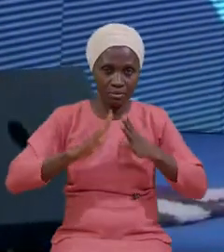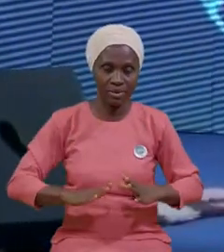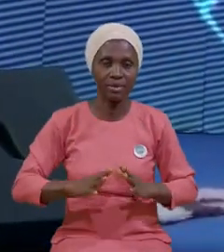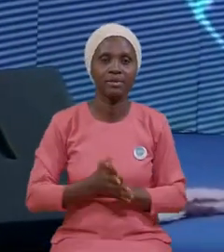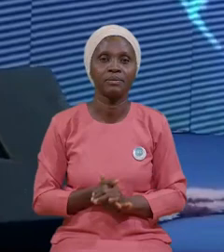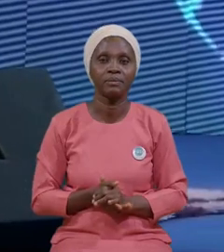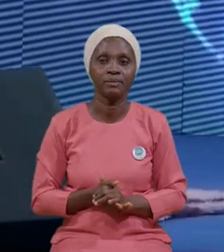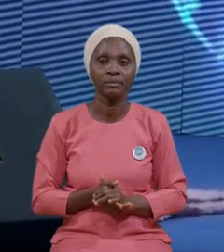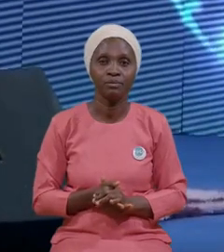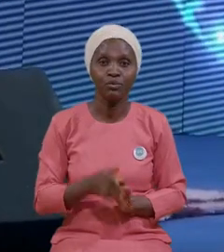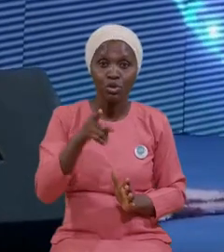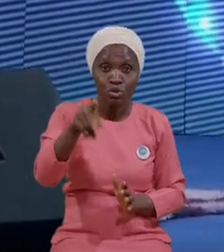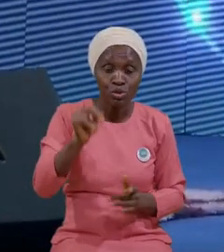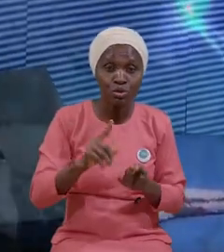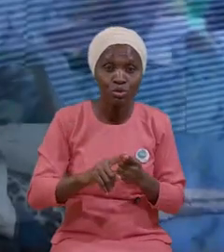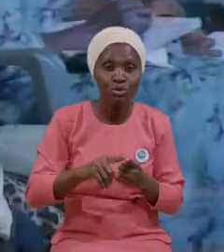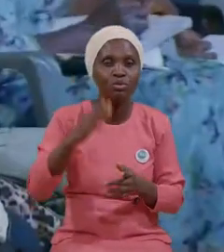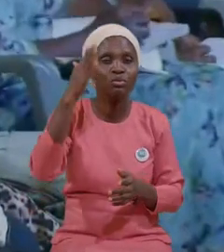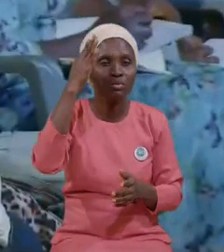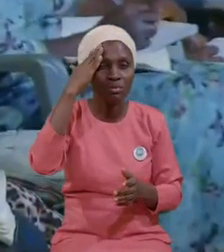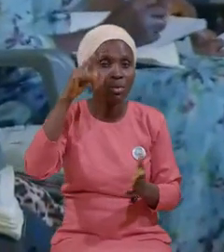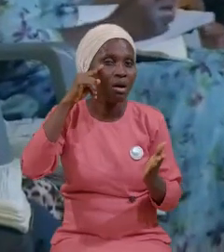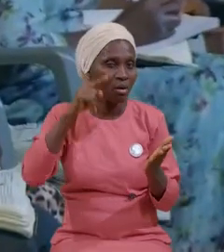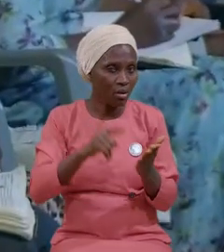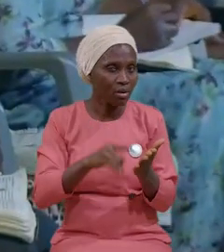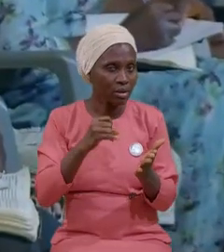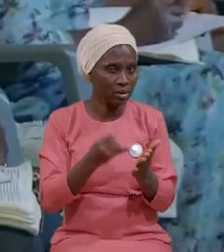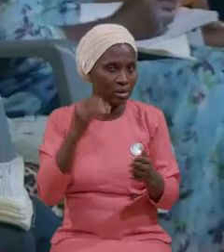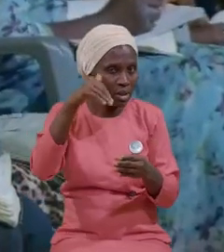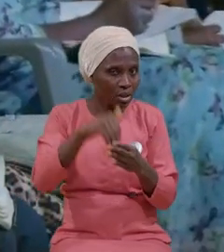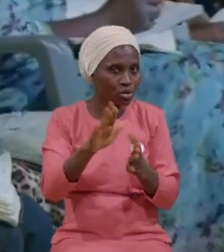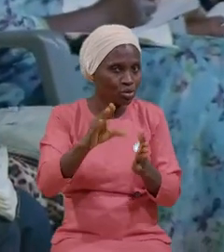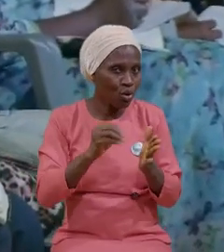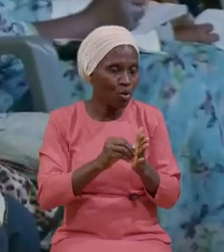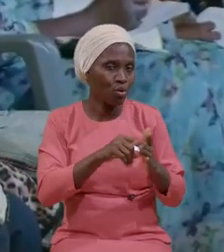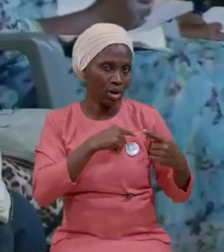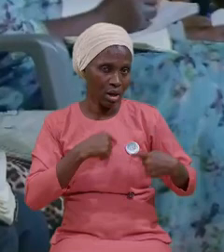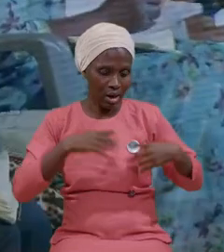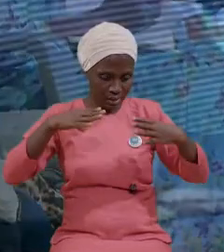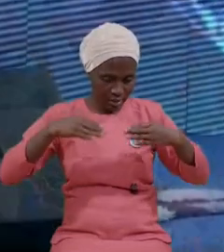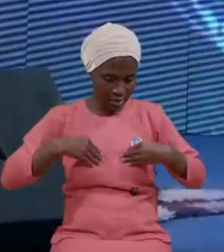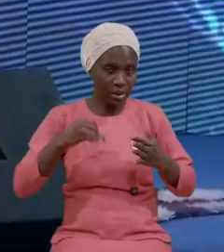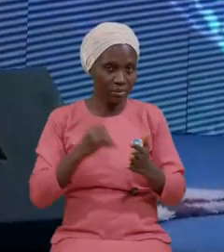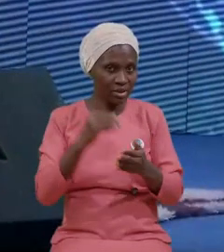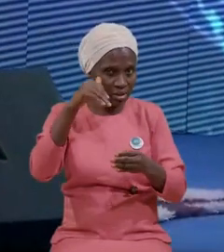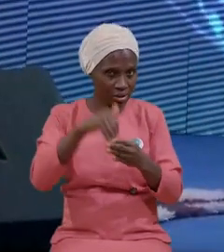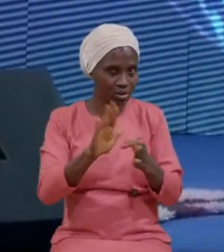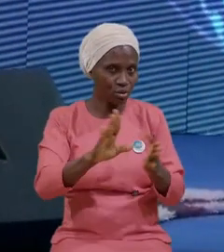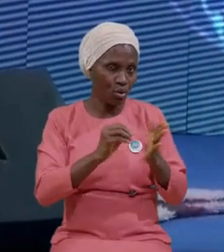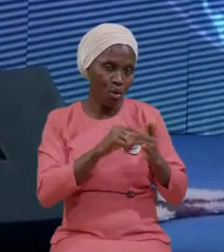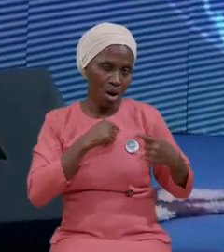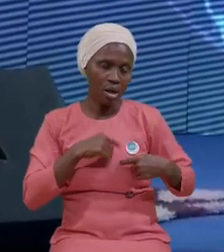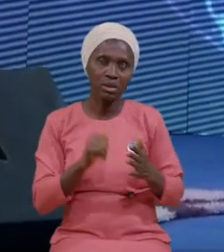You have to acknowledge it in your own heart that what God has brought is the